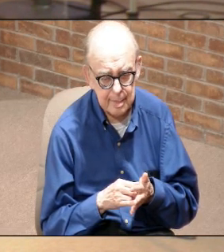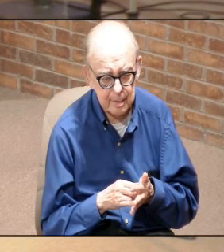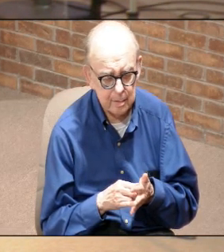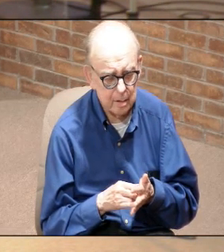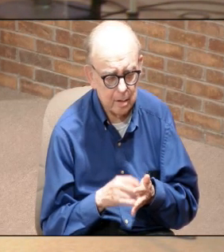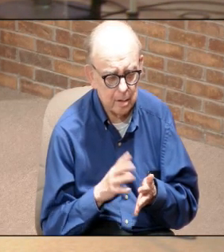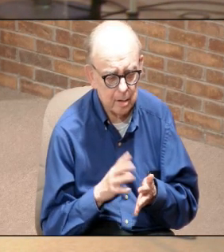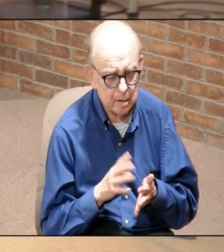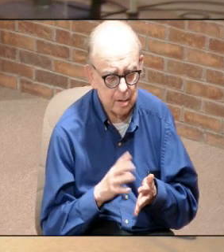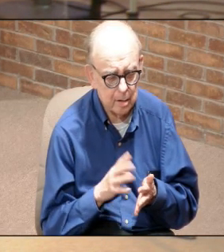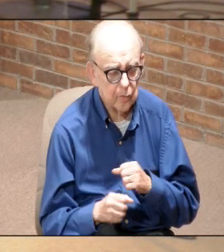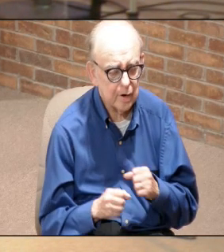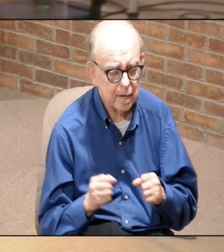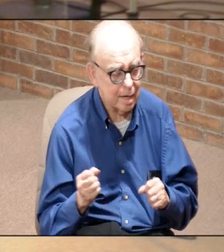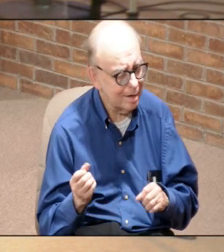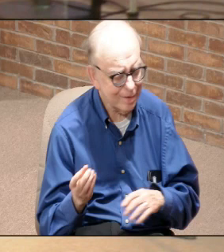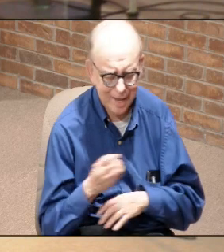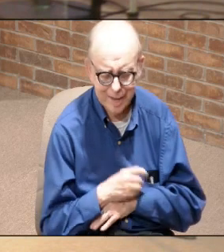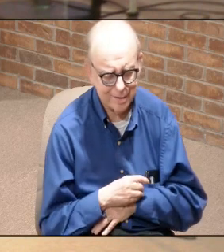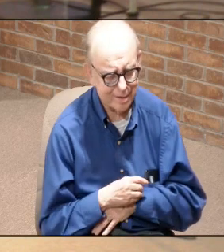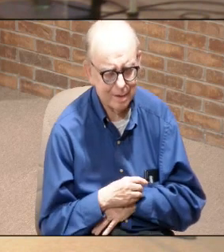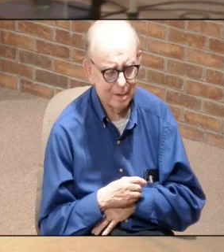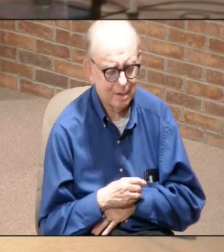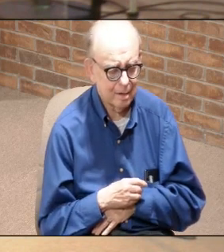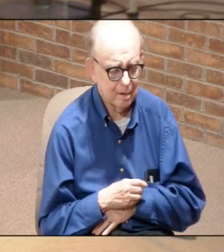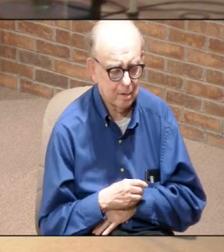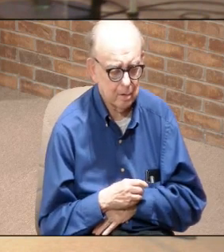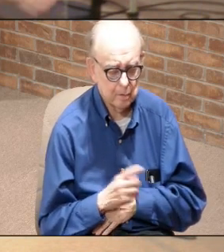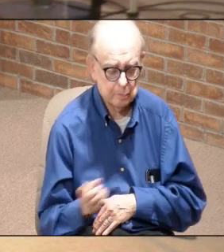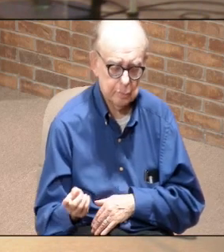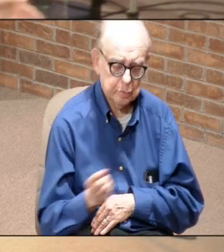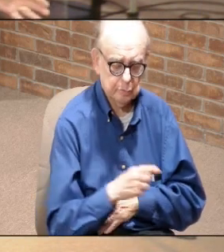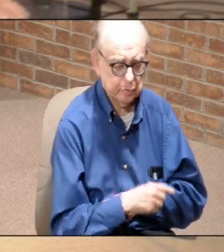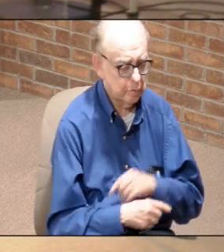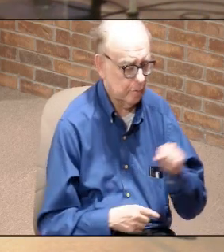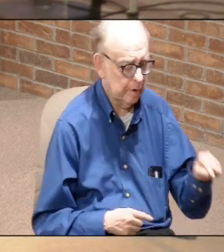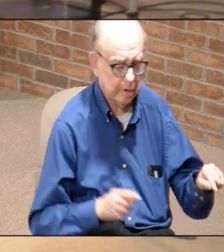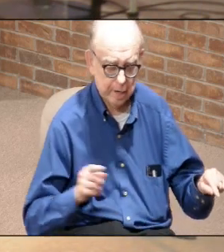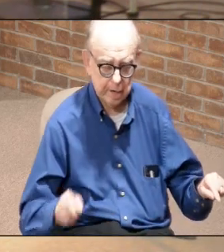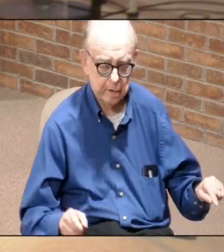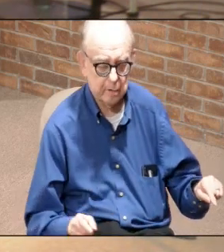For 40 days, they've been coming back and forth.